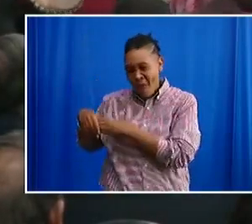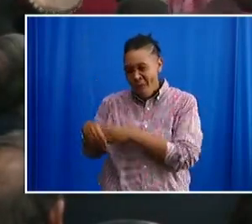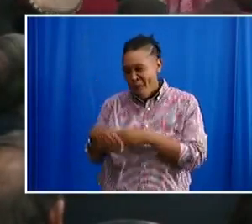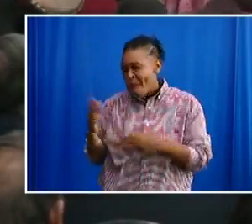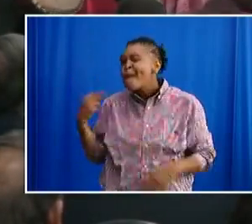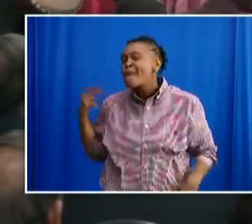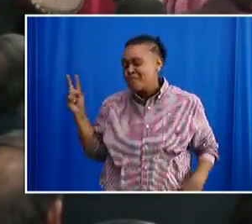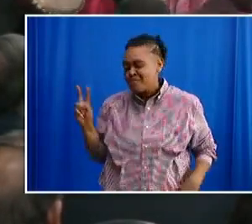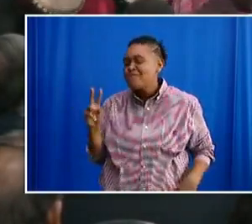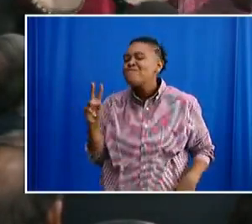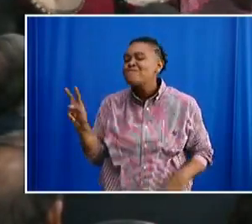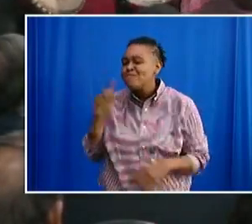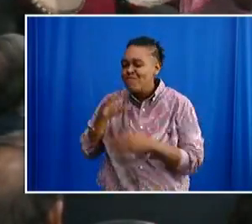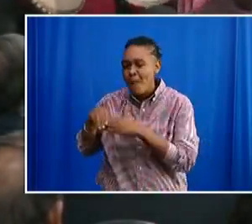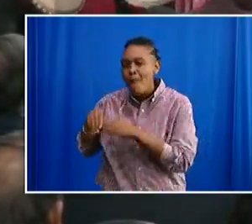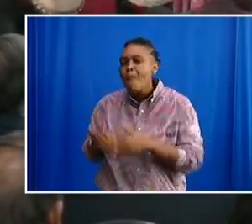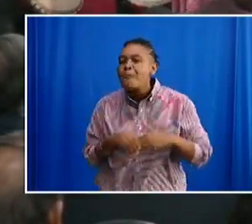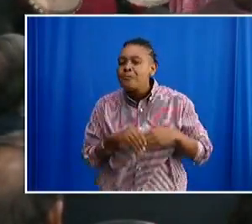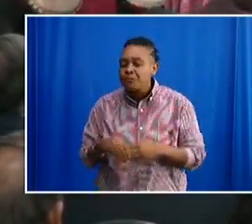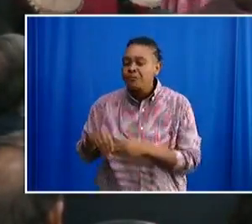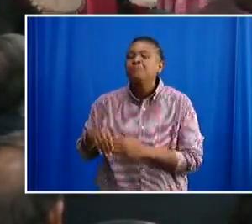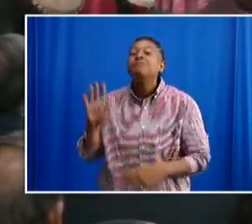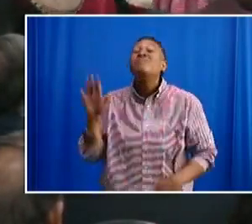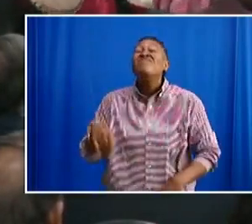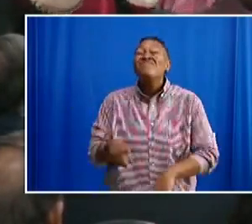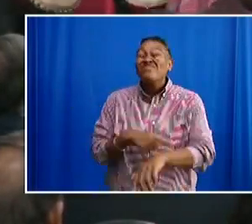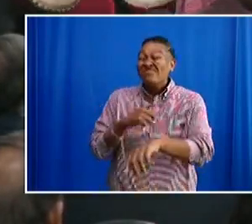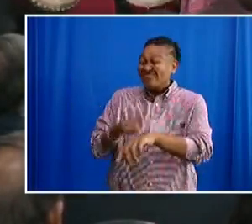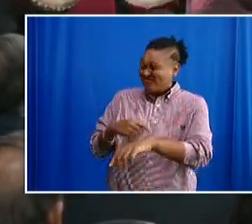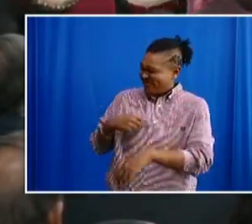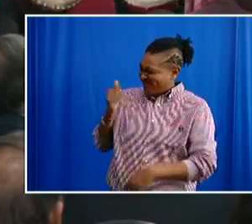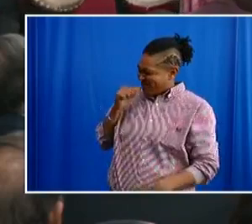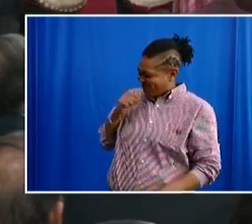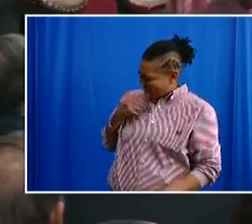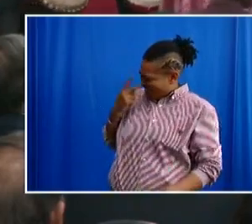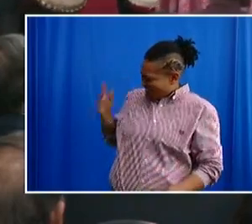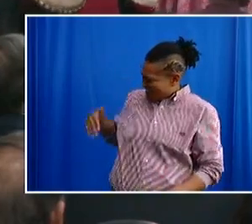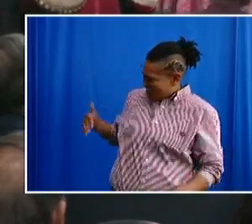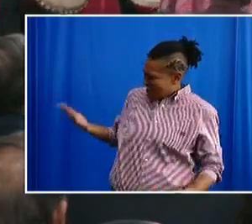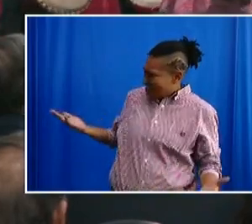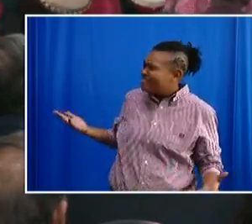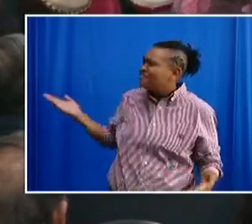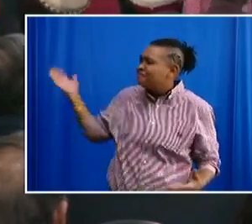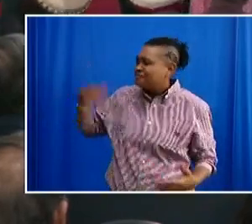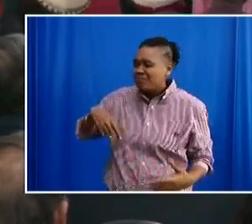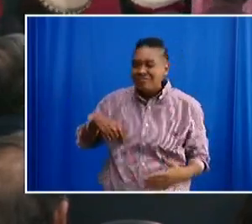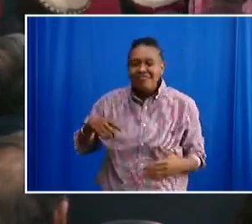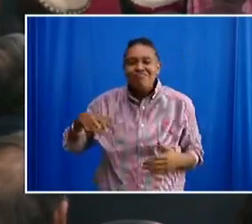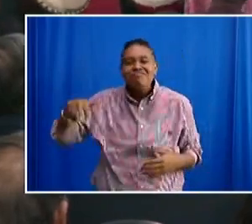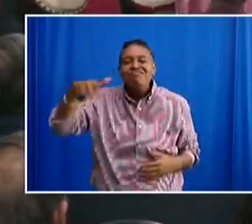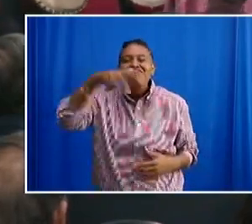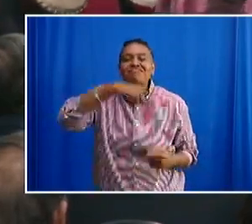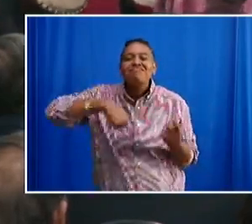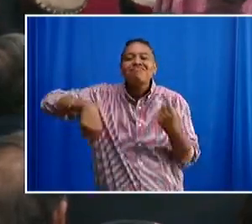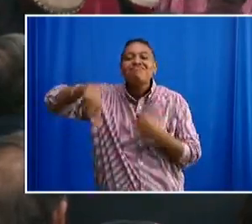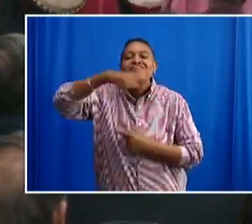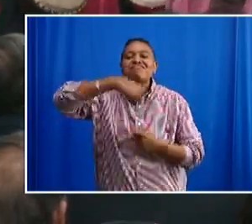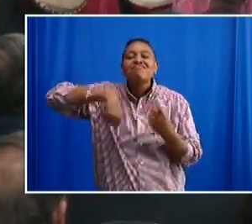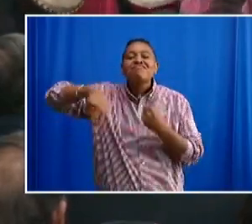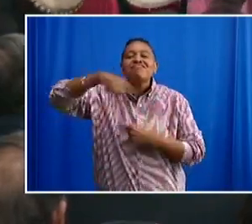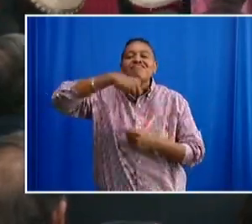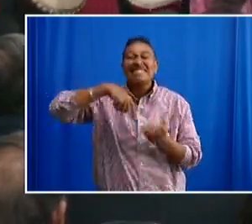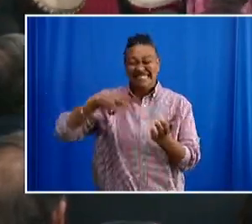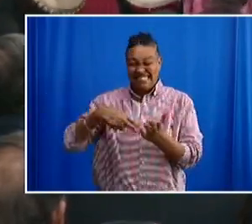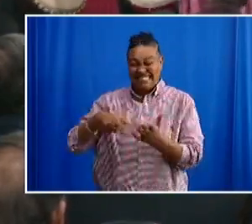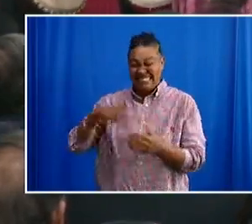hand, Girl, make me hold your hand. This a long time, girl, we never see you. Come make me wheel and turn. This a long